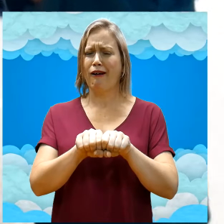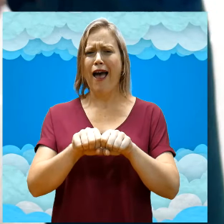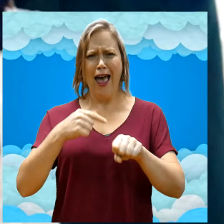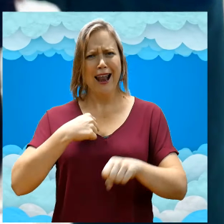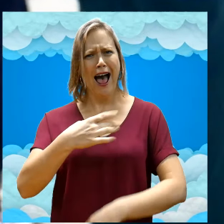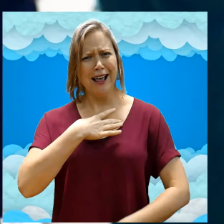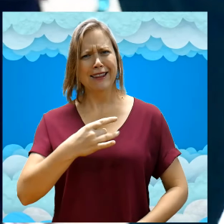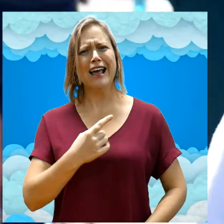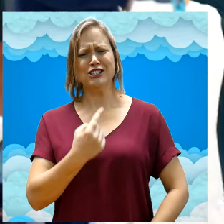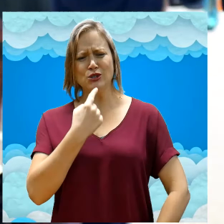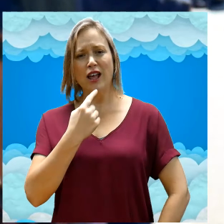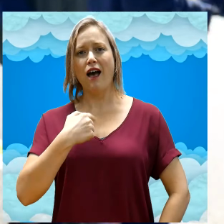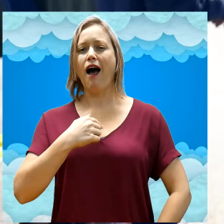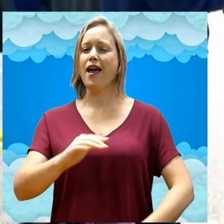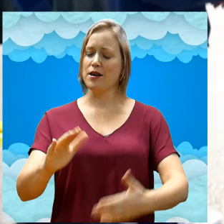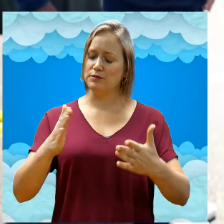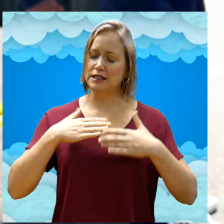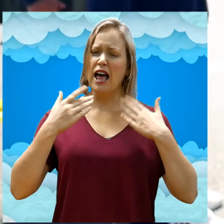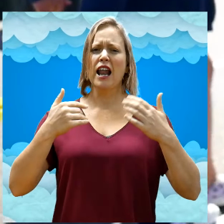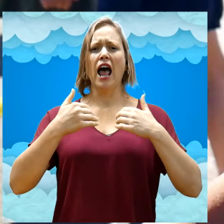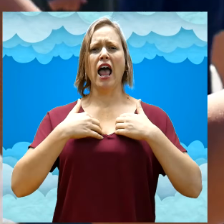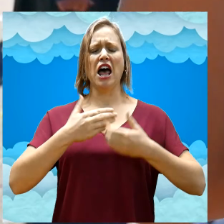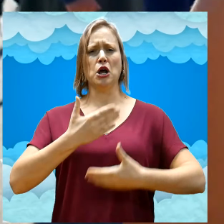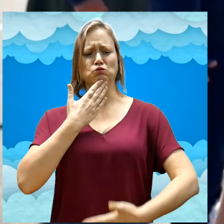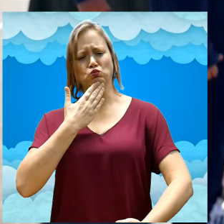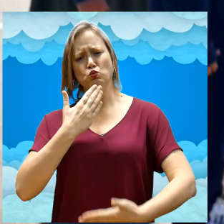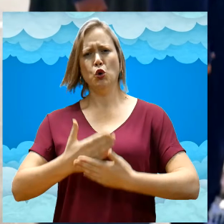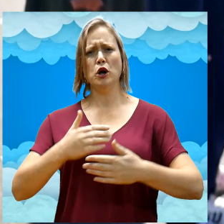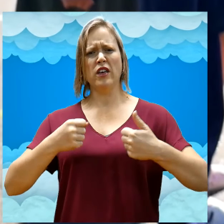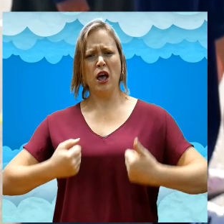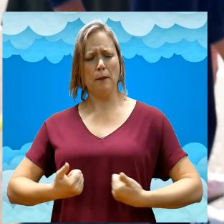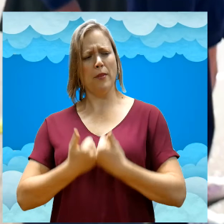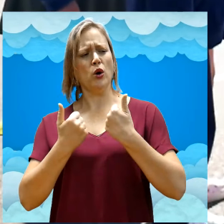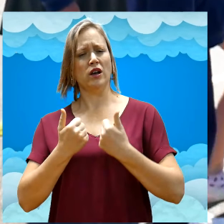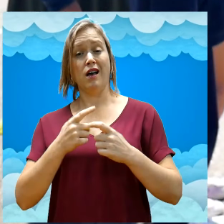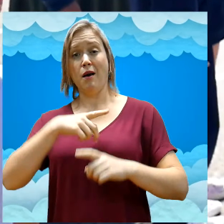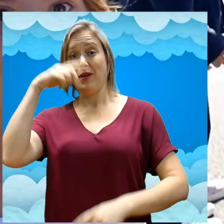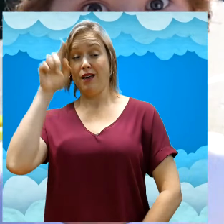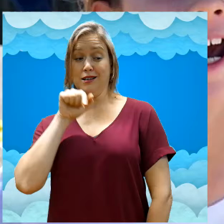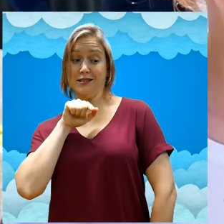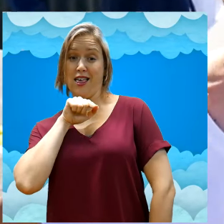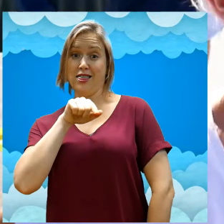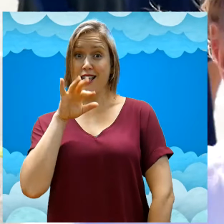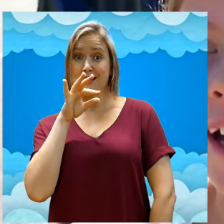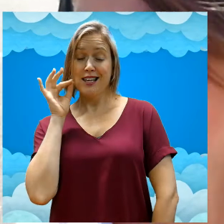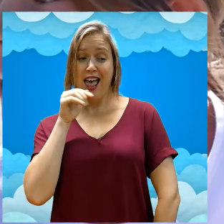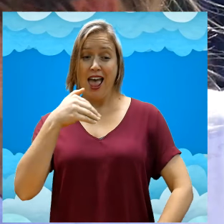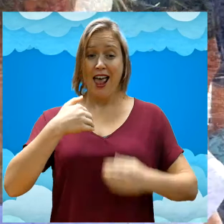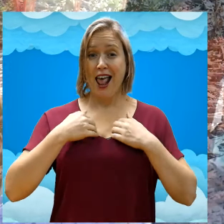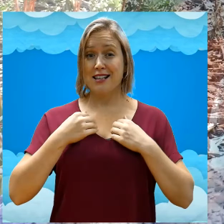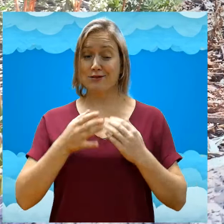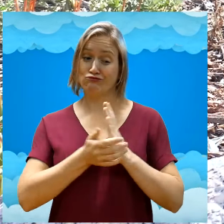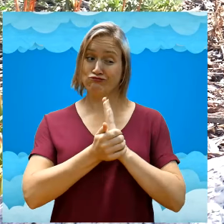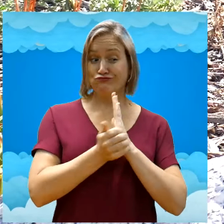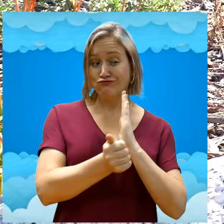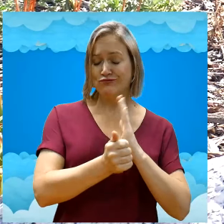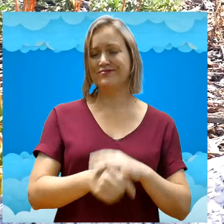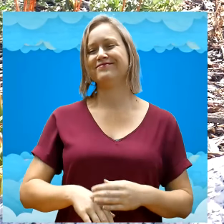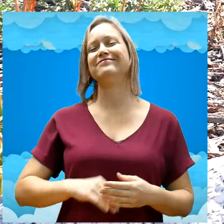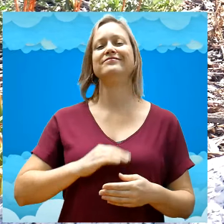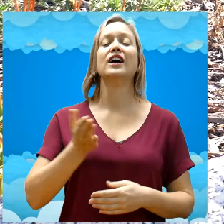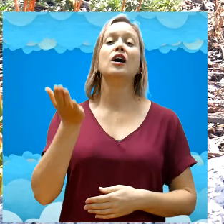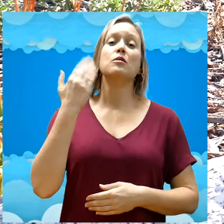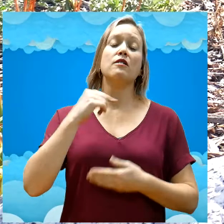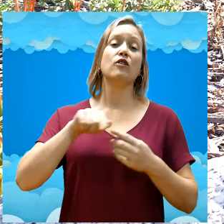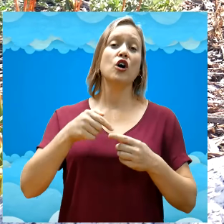And I would like to say that I'm glad I had a worthy opponent because this cat has got some shit. When the newscast needs to